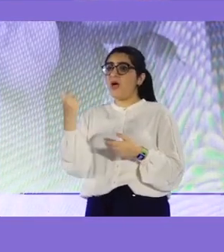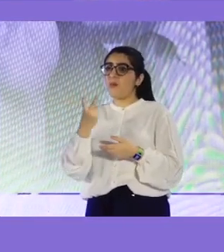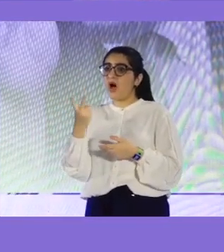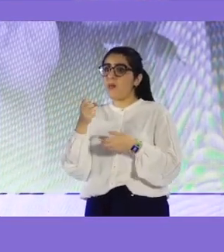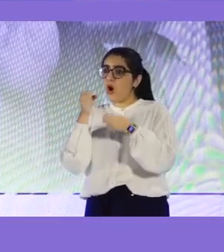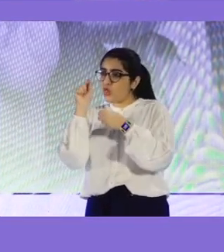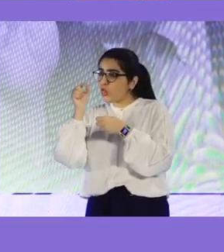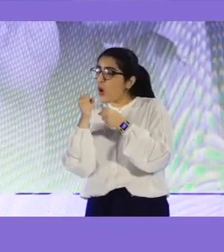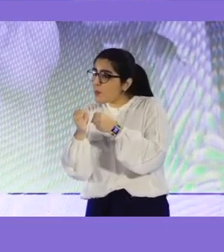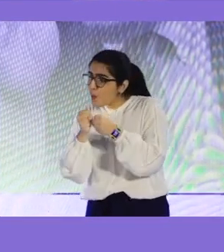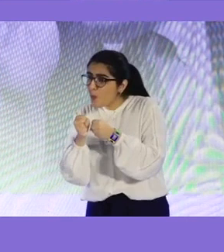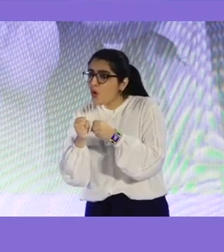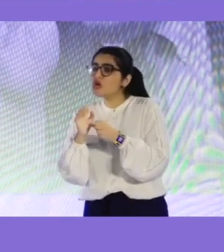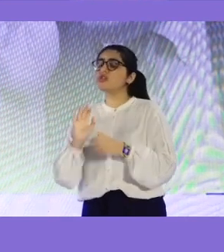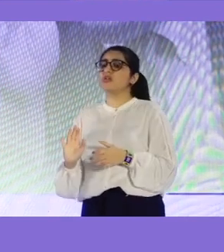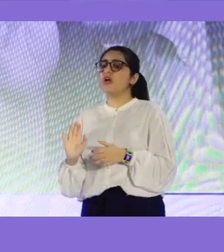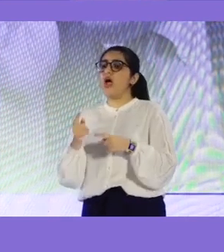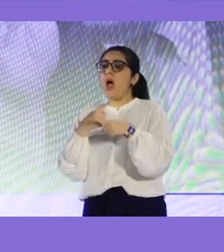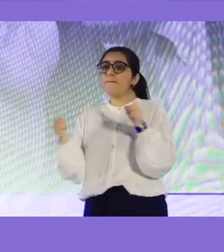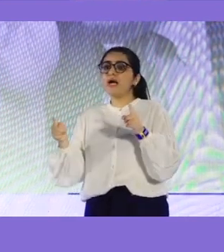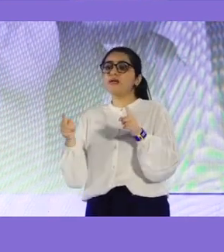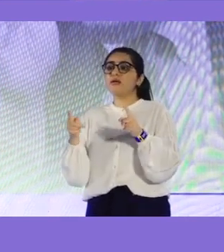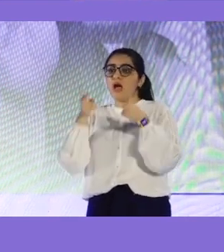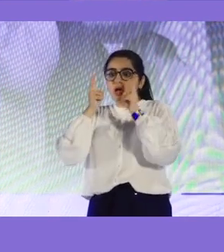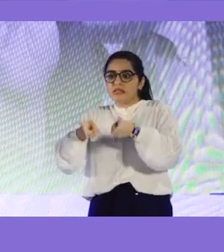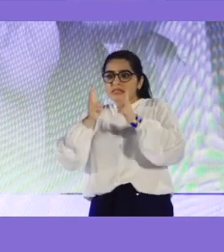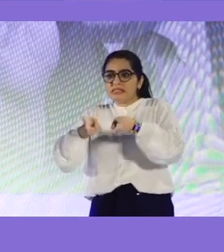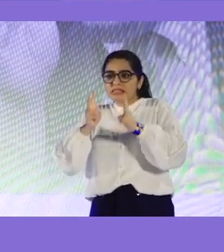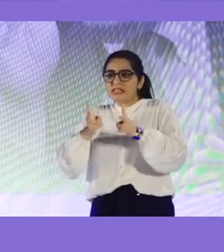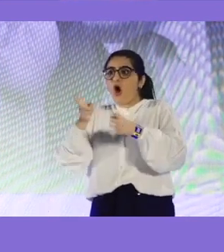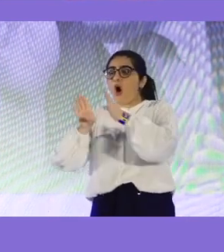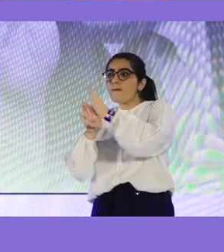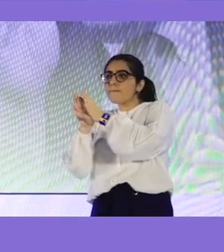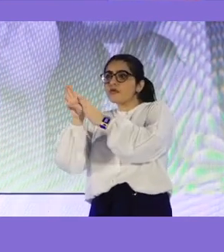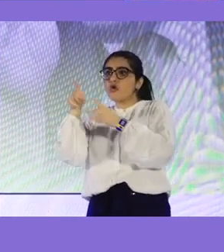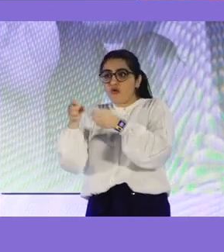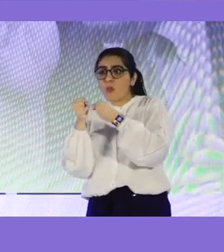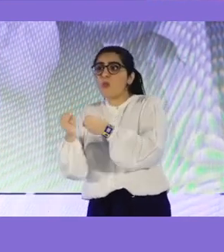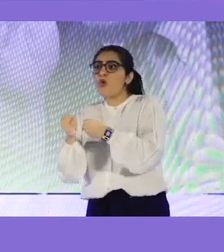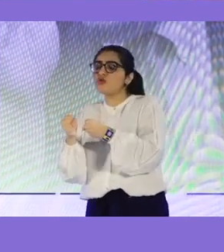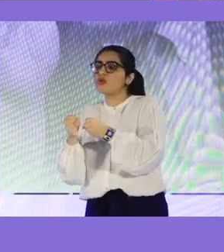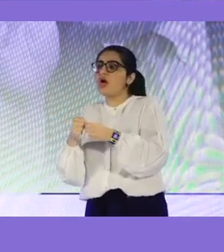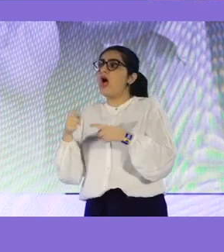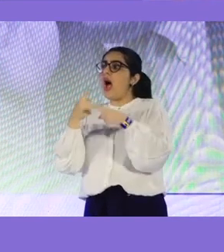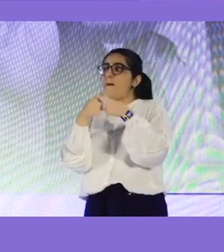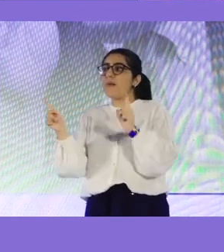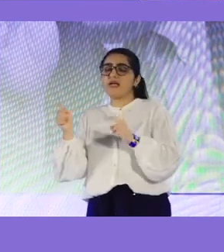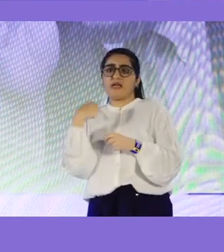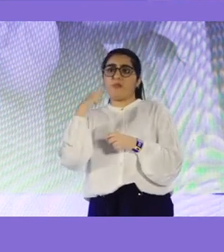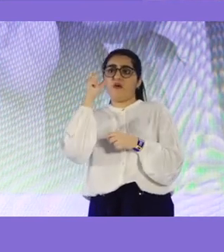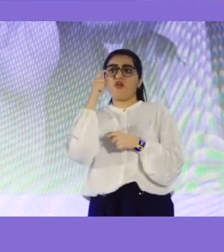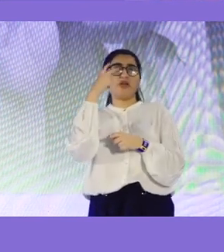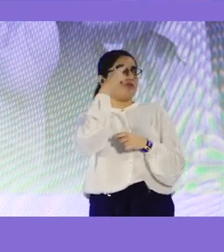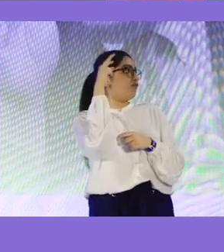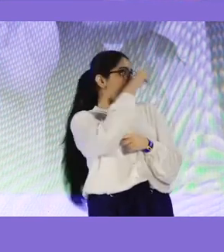in, it becomes much more difficult to stay, right? And I wanted to just put that, but the word I want to hire there is